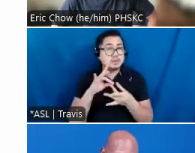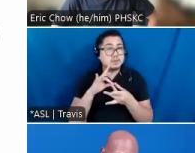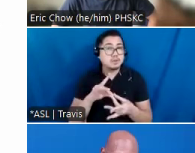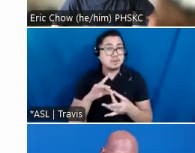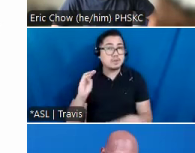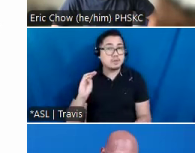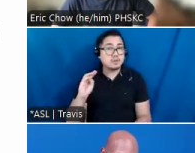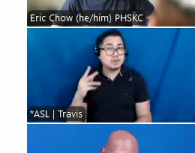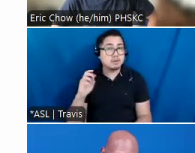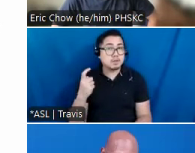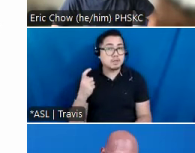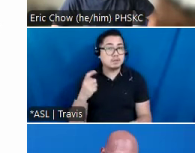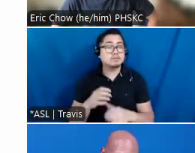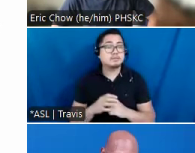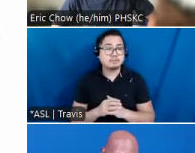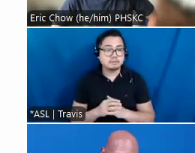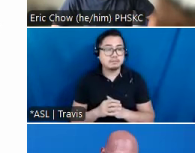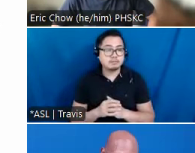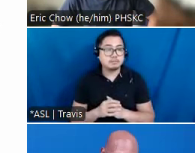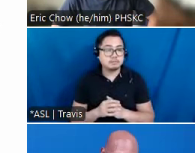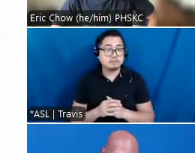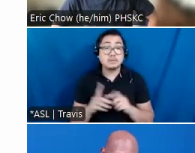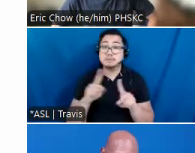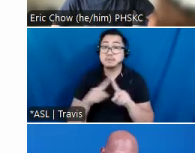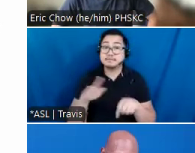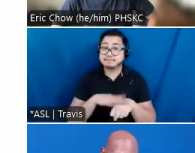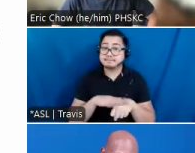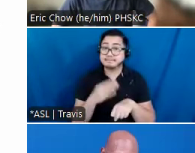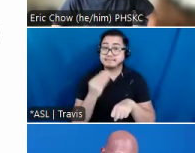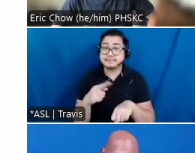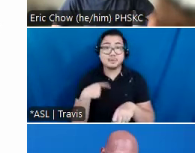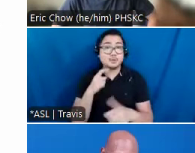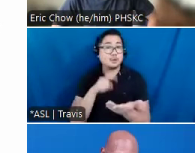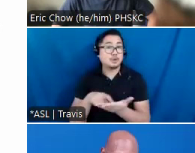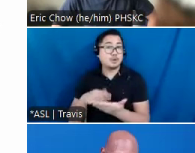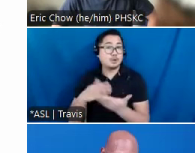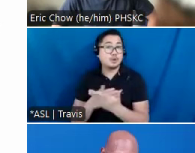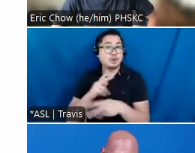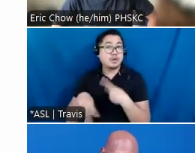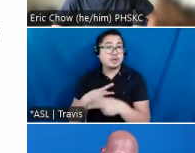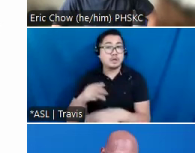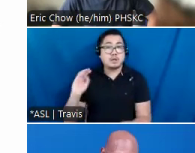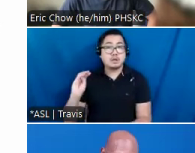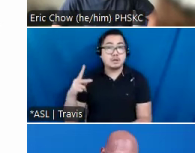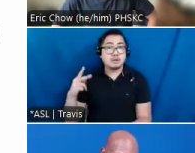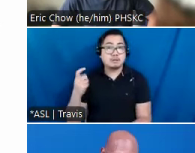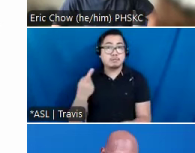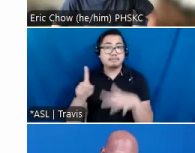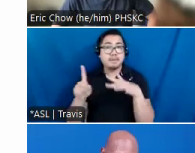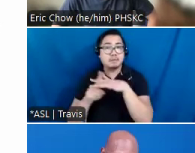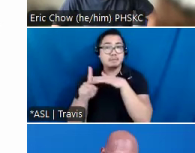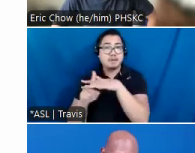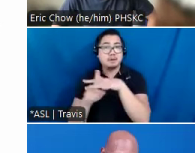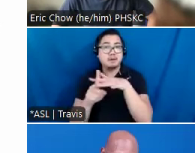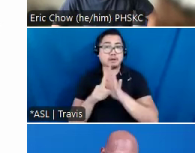Mpox. So, but as we see new types of Mpox emerging, especially